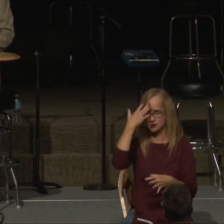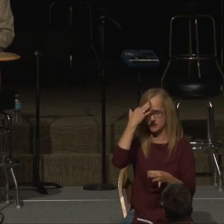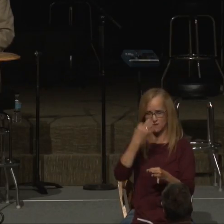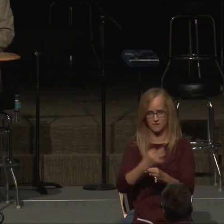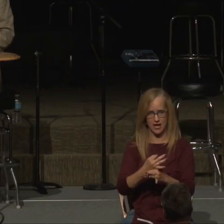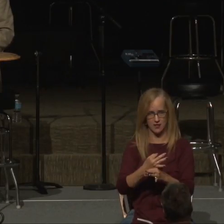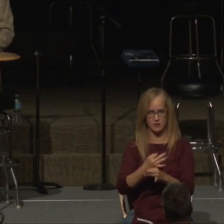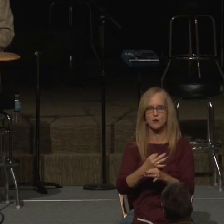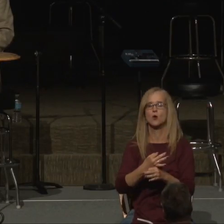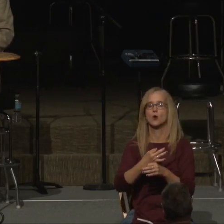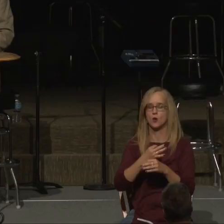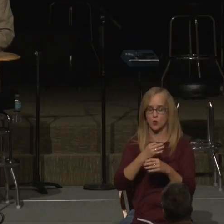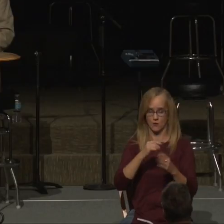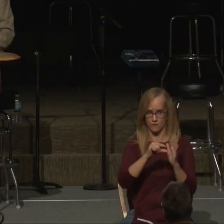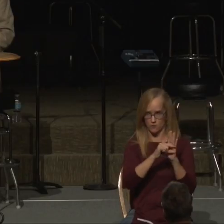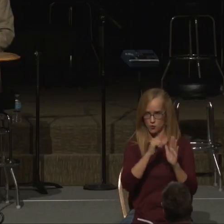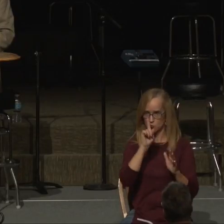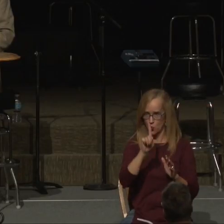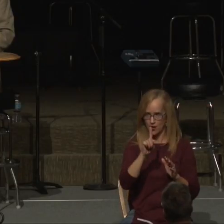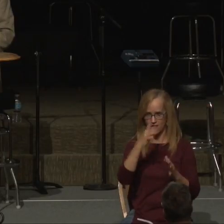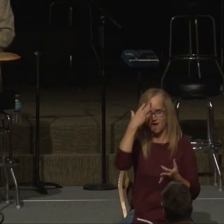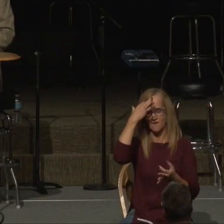to verse 1. Now,